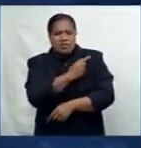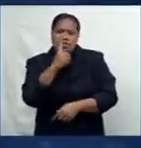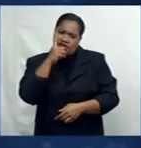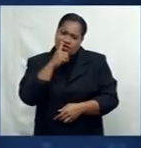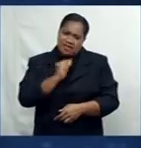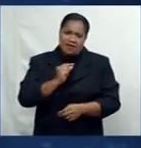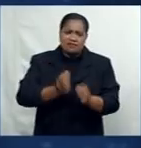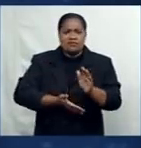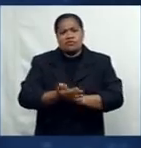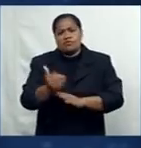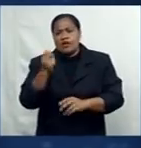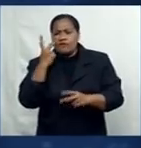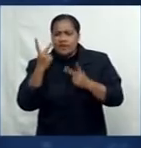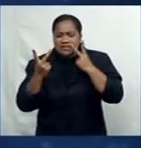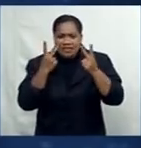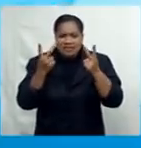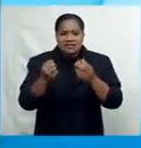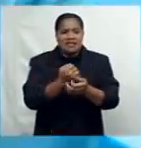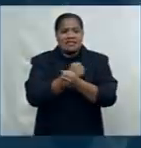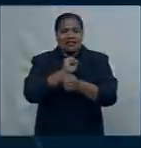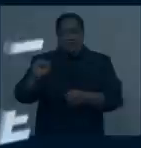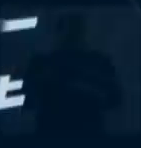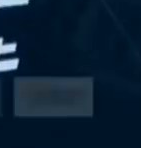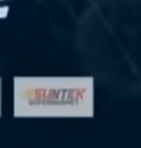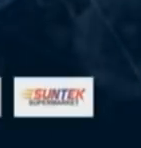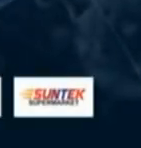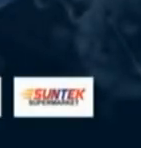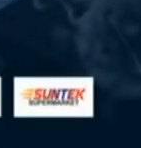to visiting their loved ones.